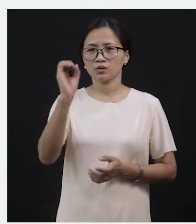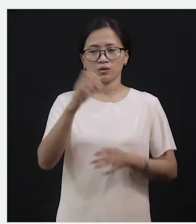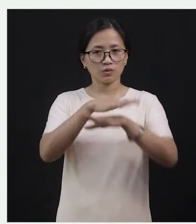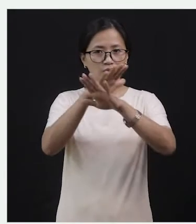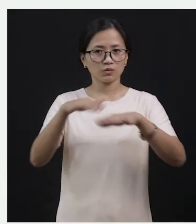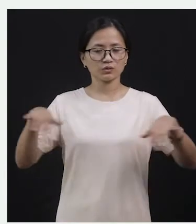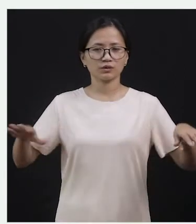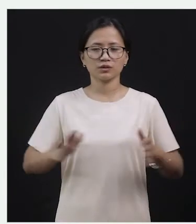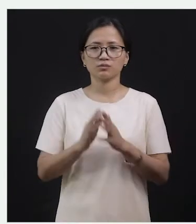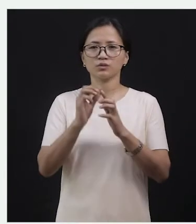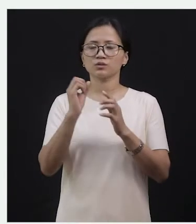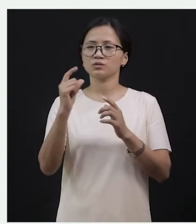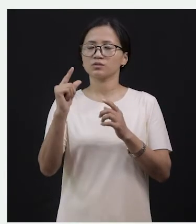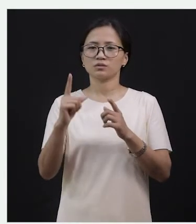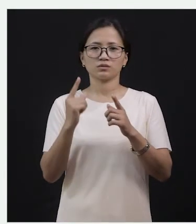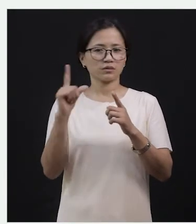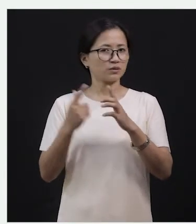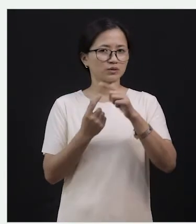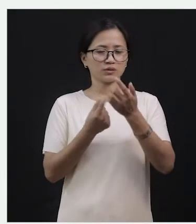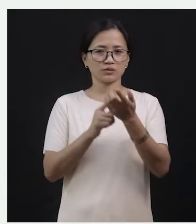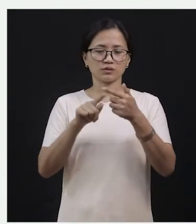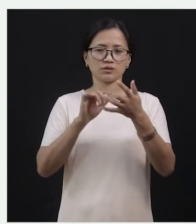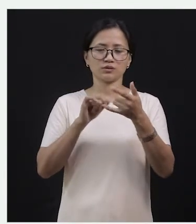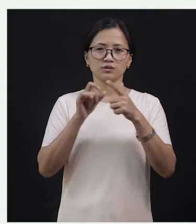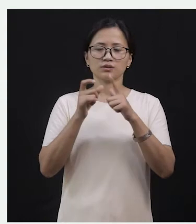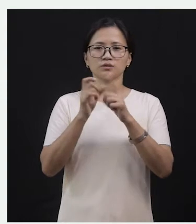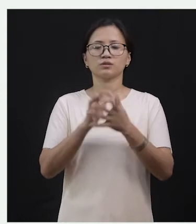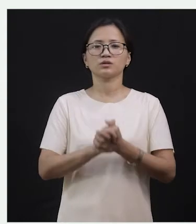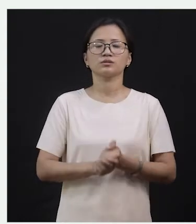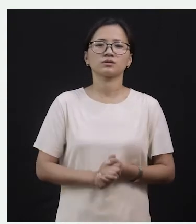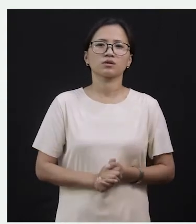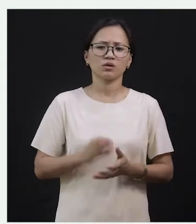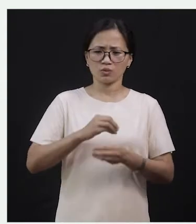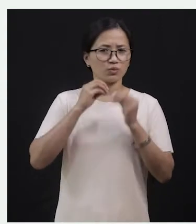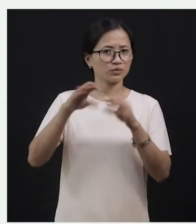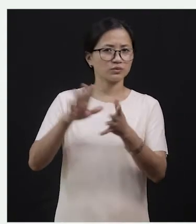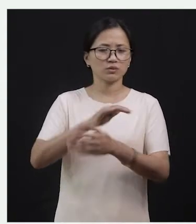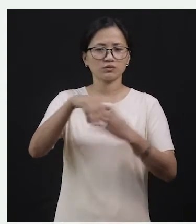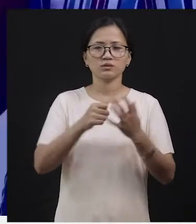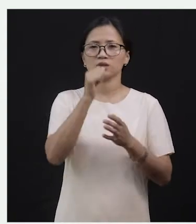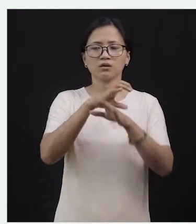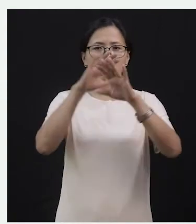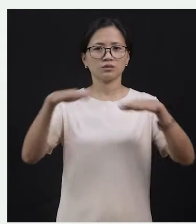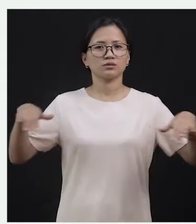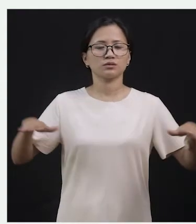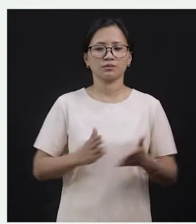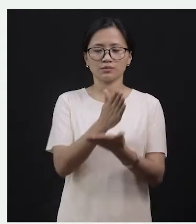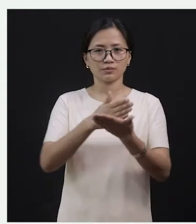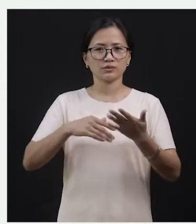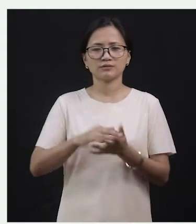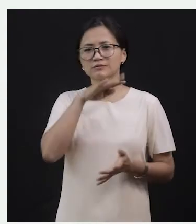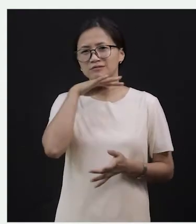gets polluted, if we throw all the wastages on the ocean, or if any part of the ocean